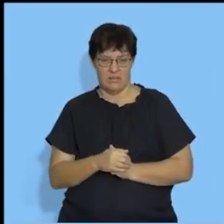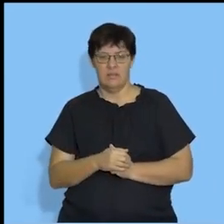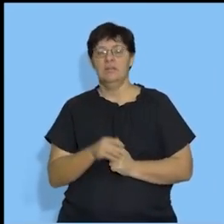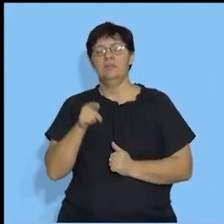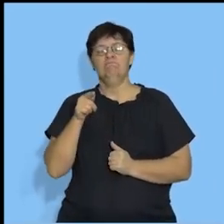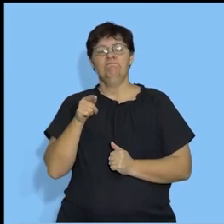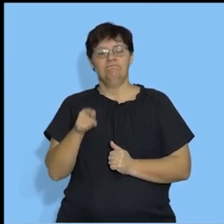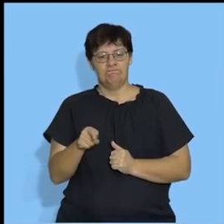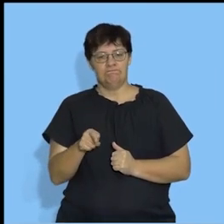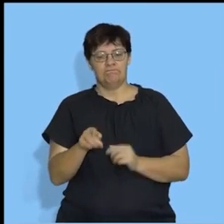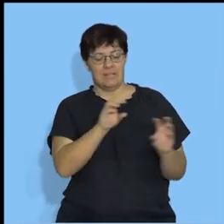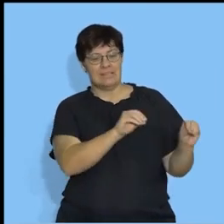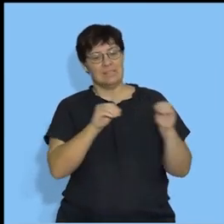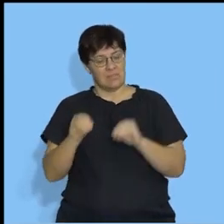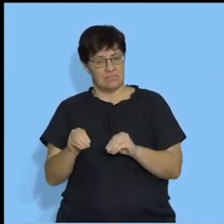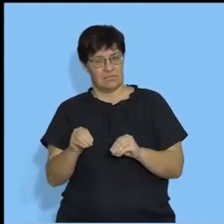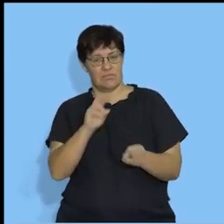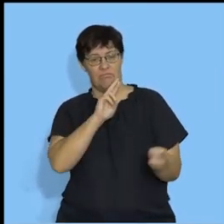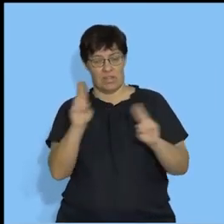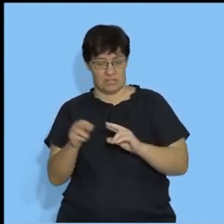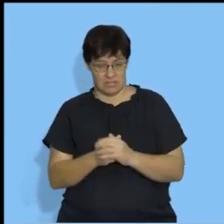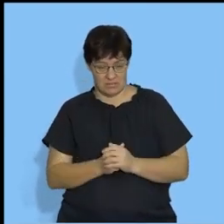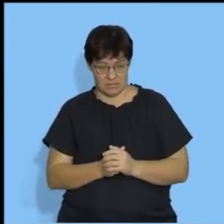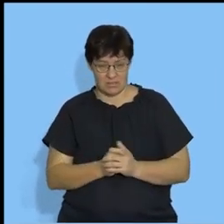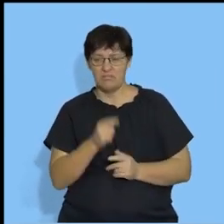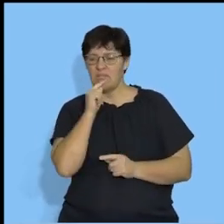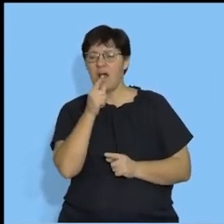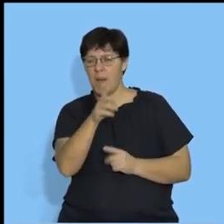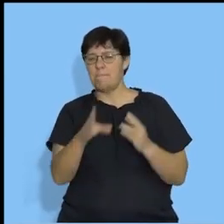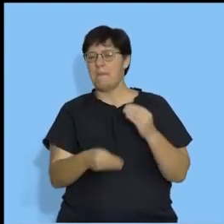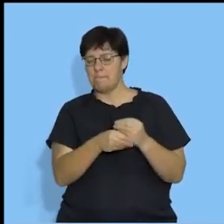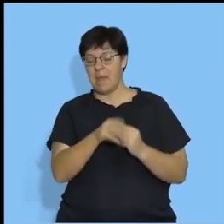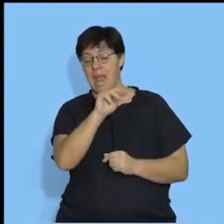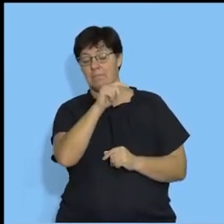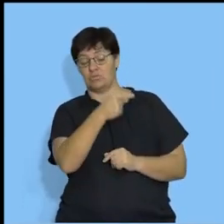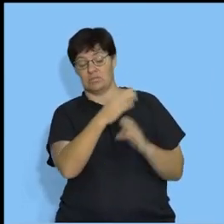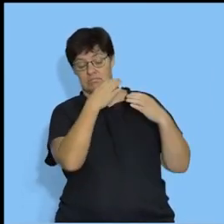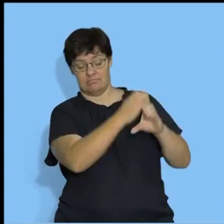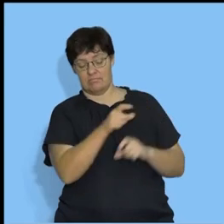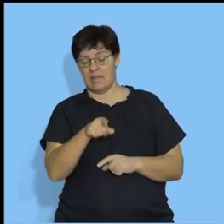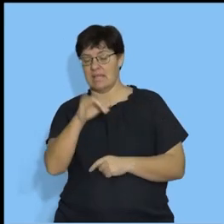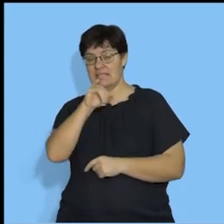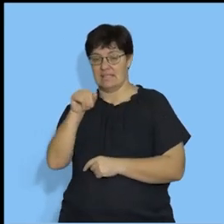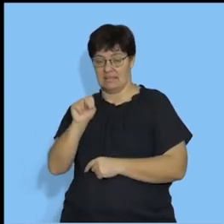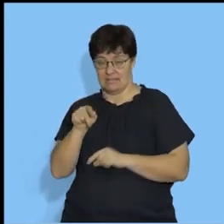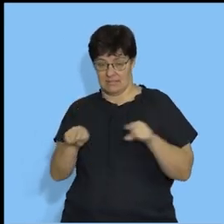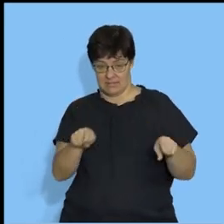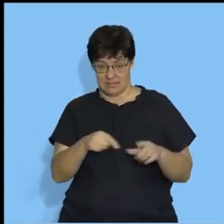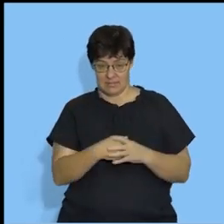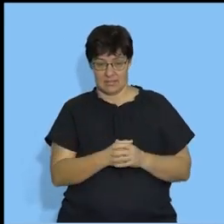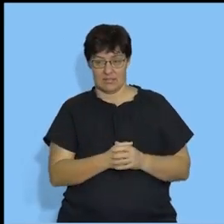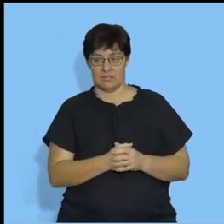are displacement reactions. So our comparison is confined to magnesium and zinc. So we are saying that magnesium